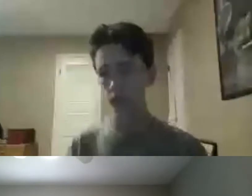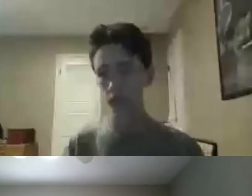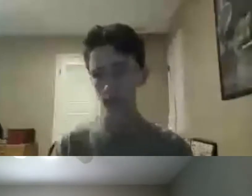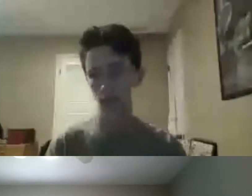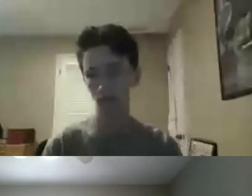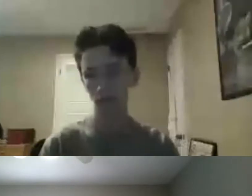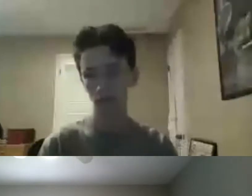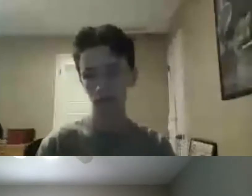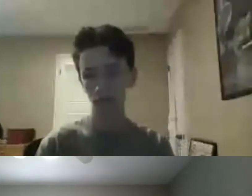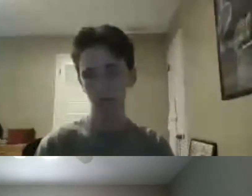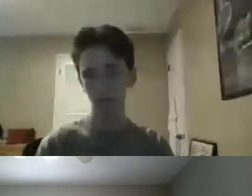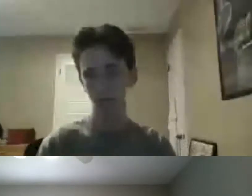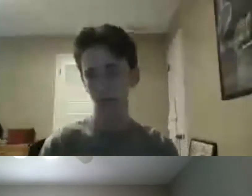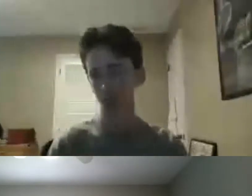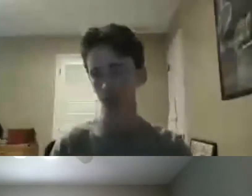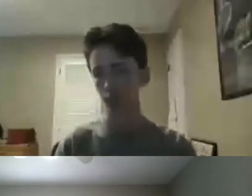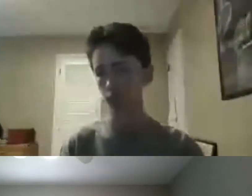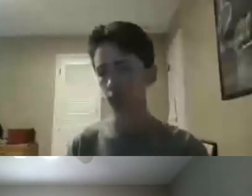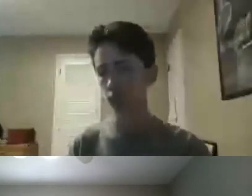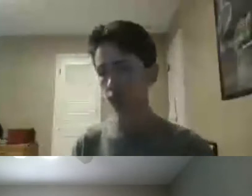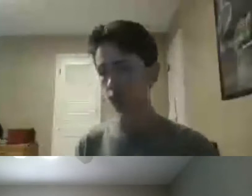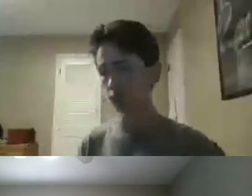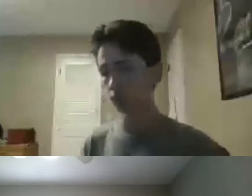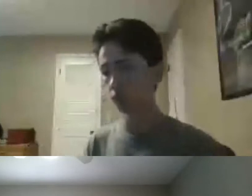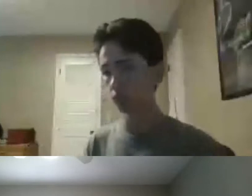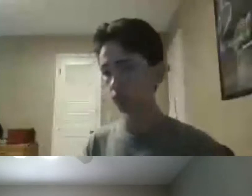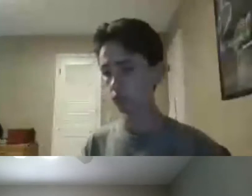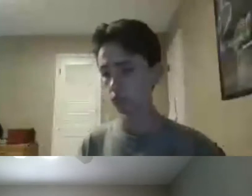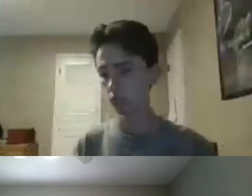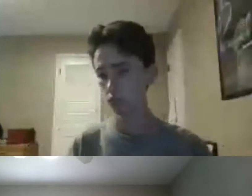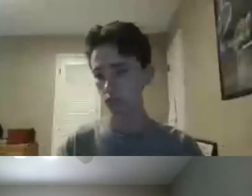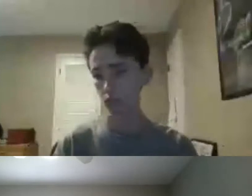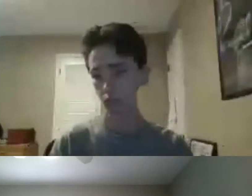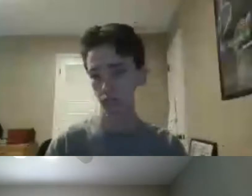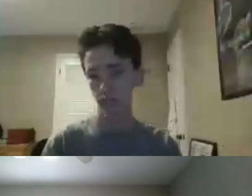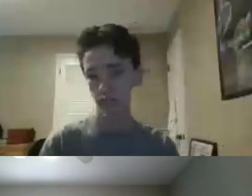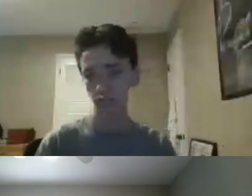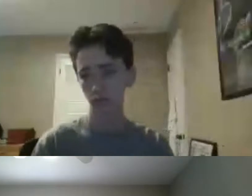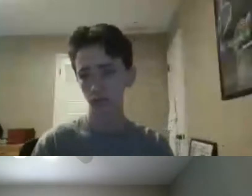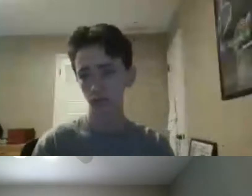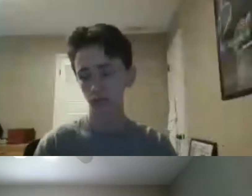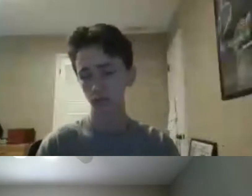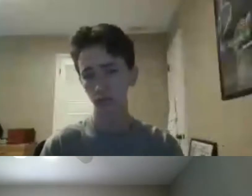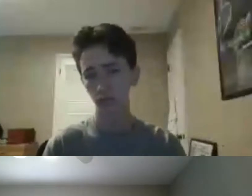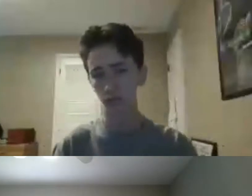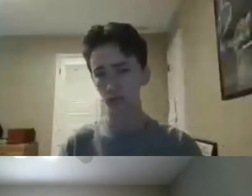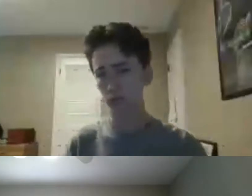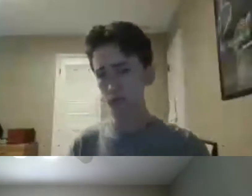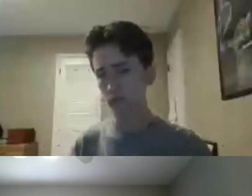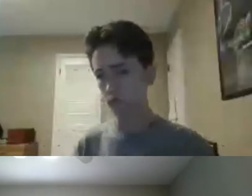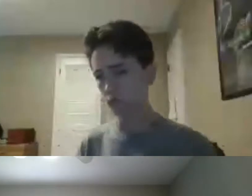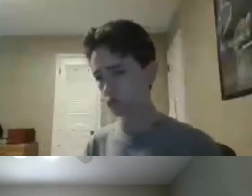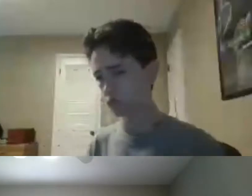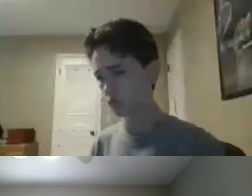Hi, my name is Anastasia Panritos. I'm a sophomore at South Oldham High School, and I believe it's District